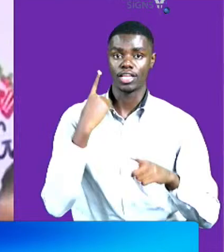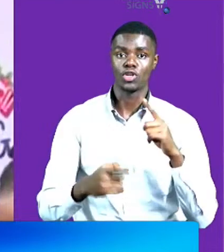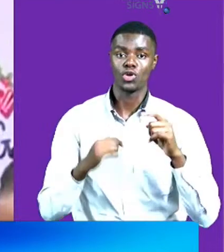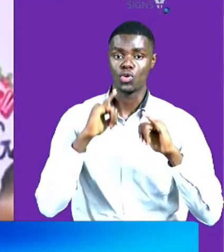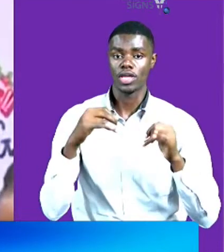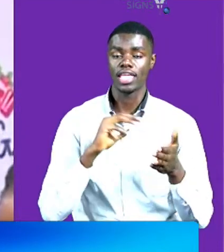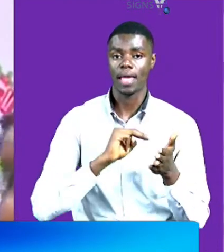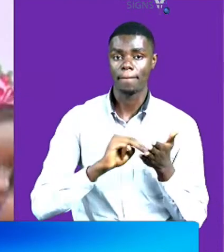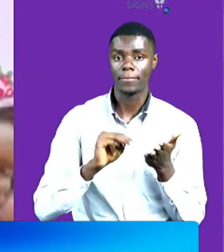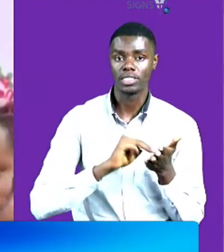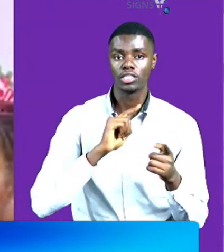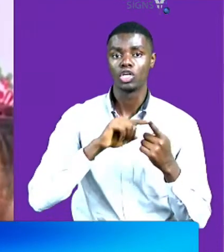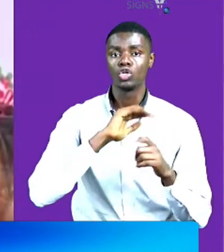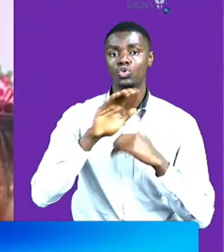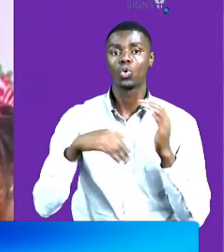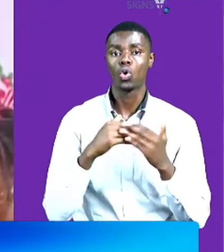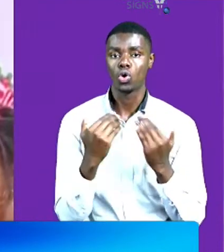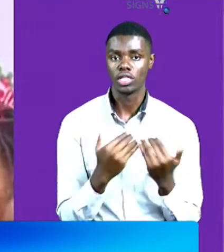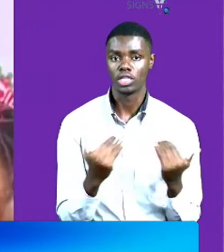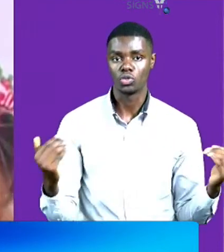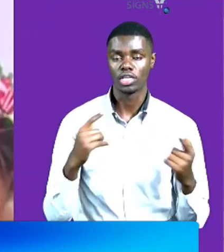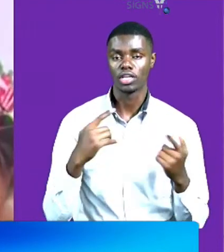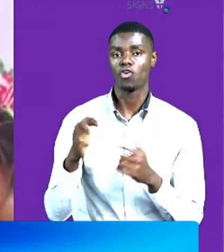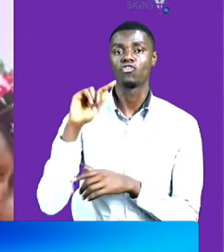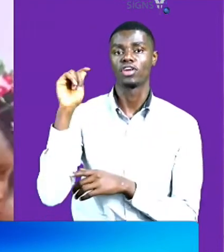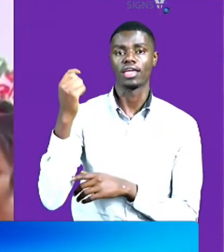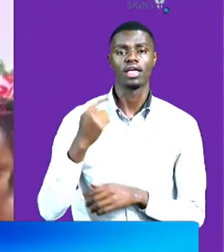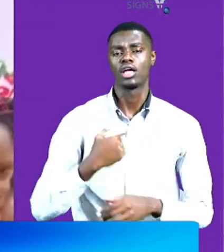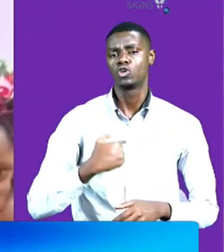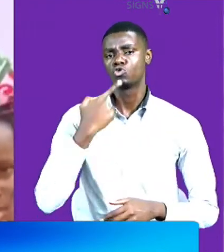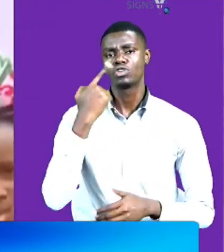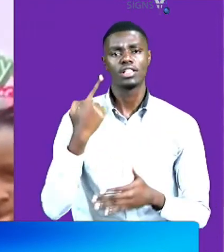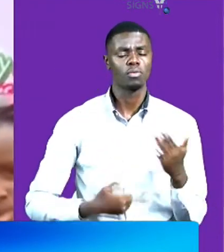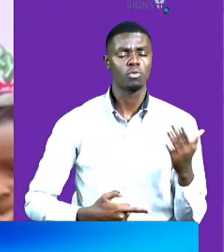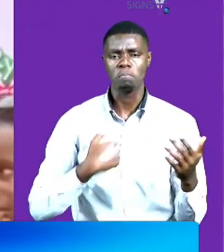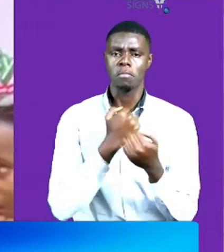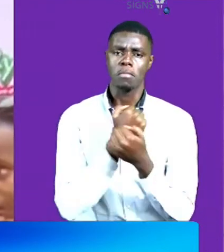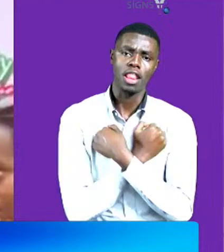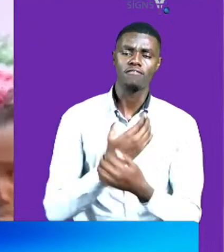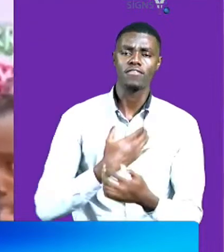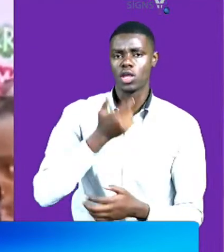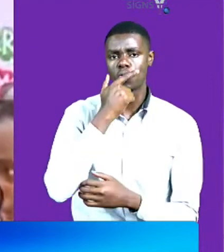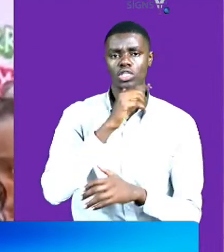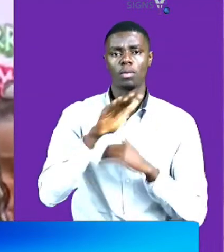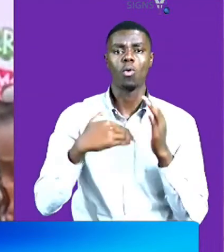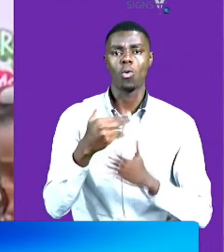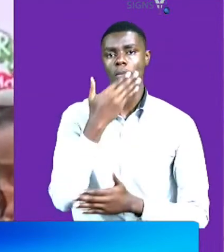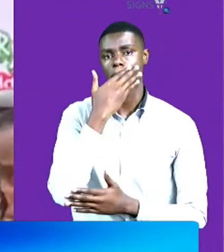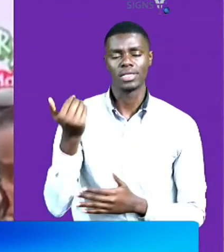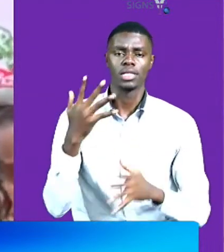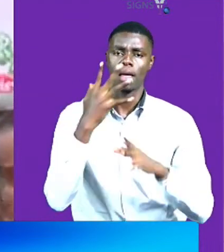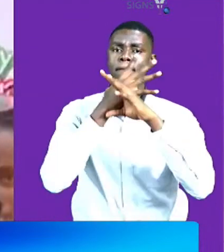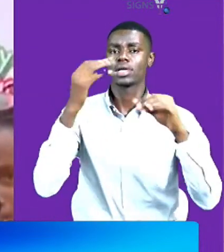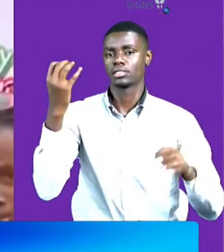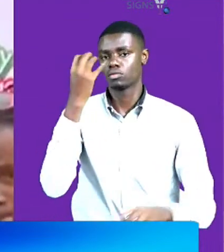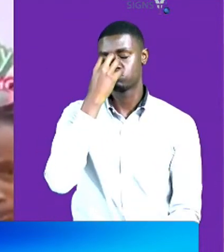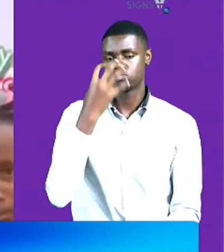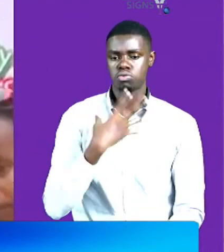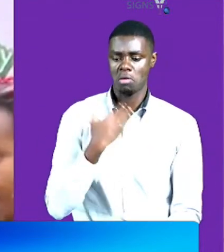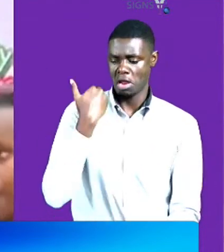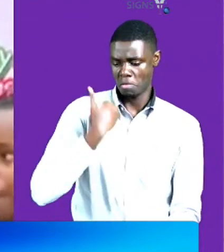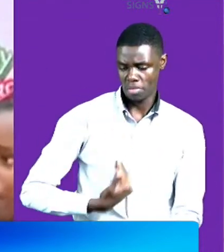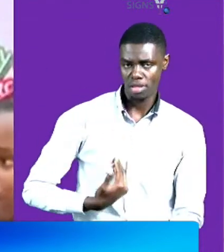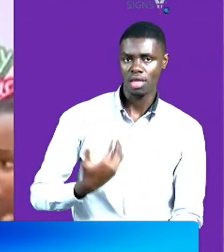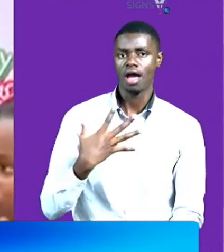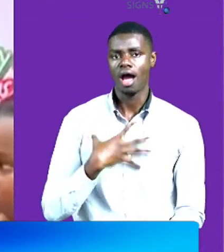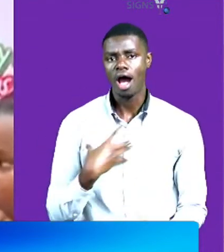to tell them that I love them and we wish them the very best. And President William Ruto and I have